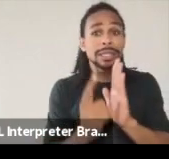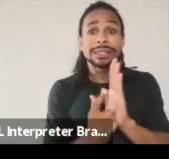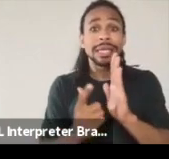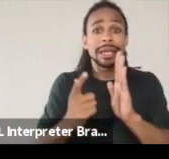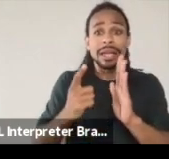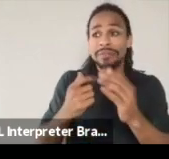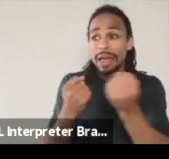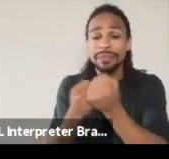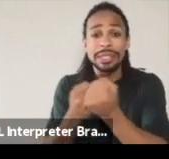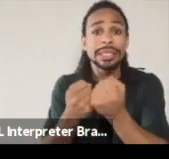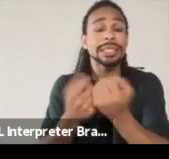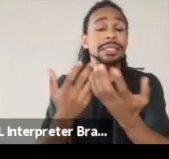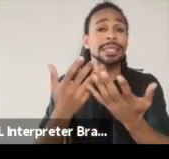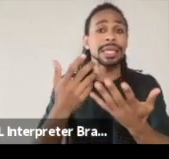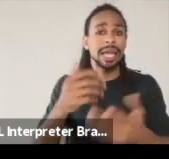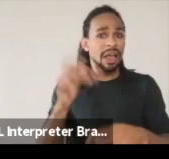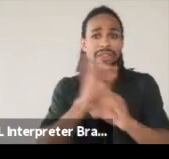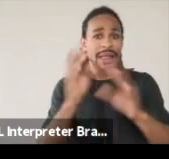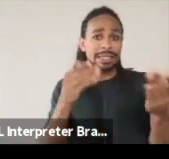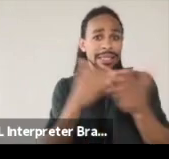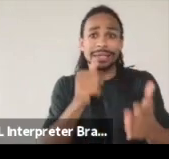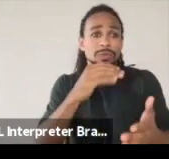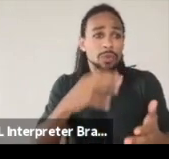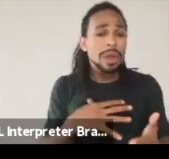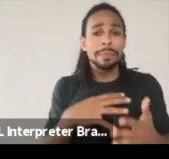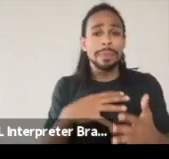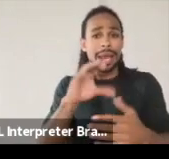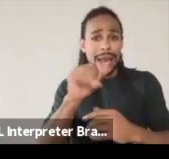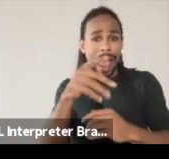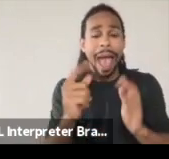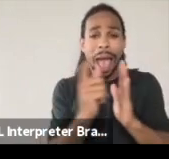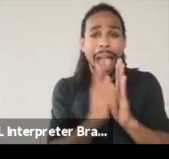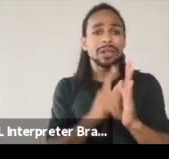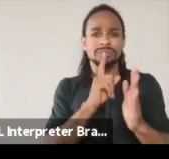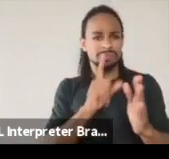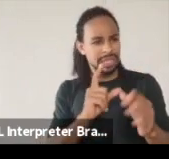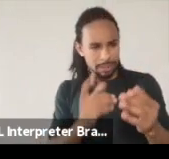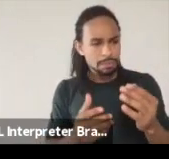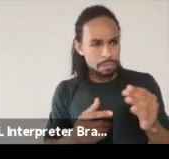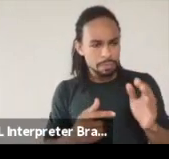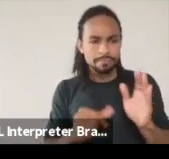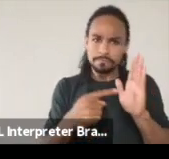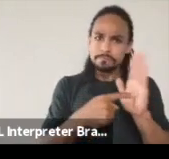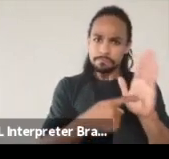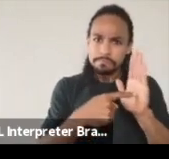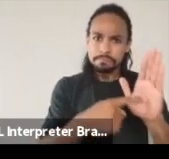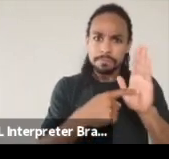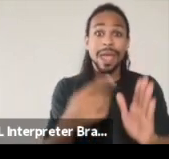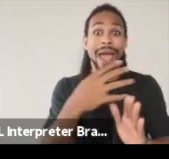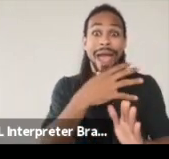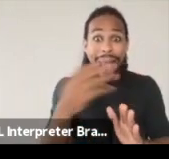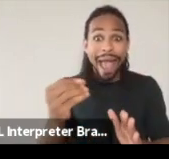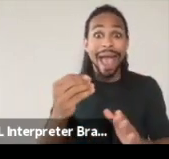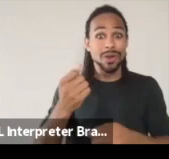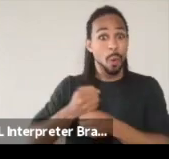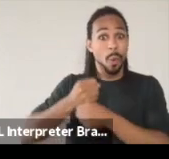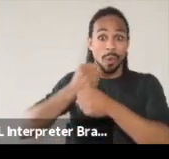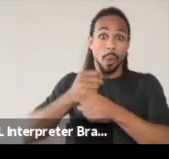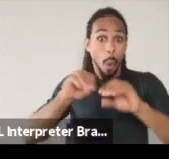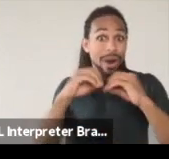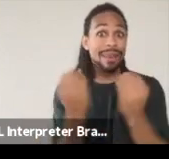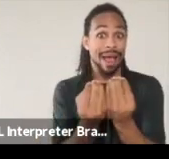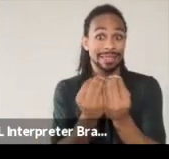reauthorization of the Violence Against Women Act. And all of that while I was still organizing against police violence